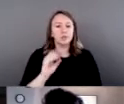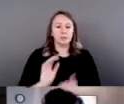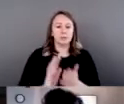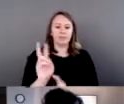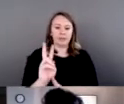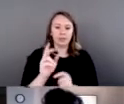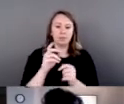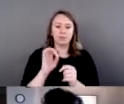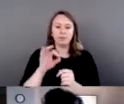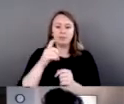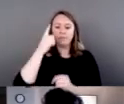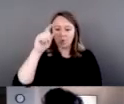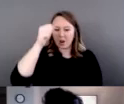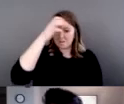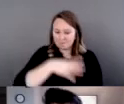So